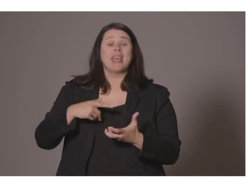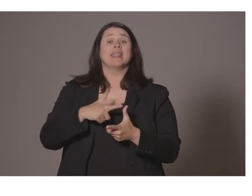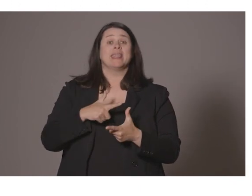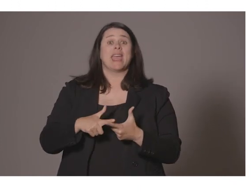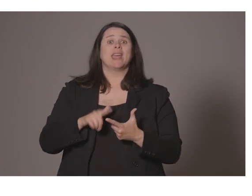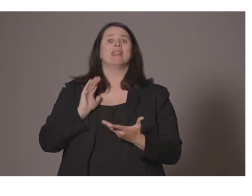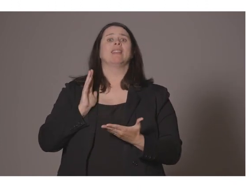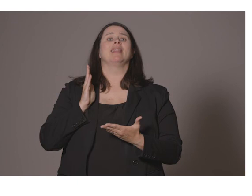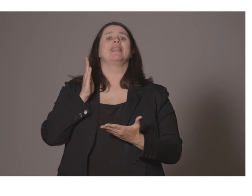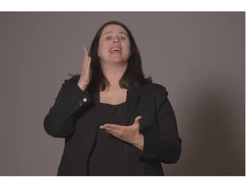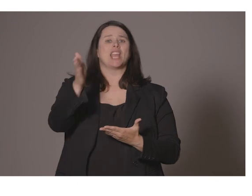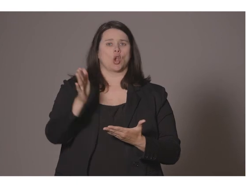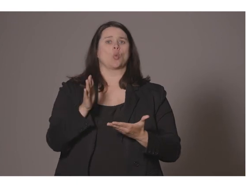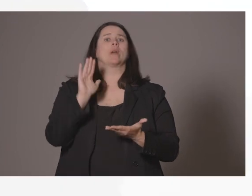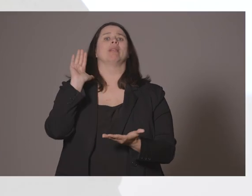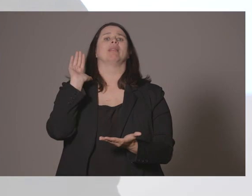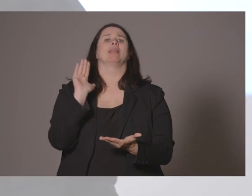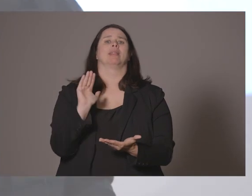possible.